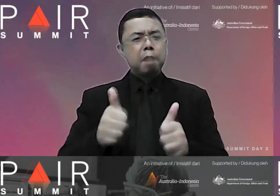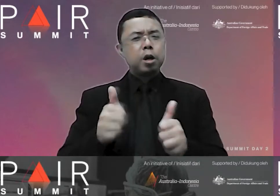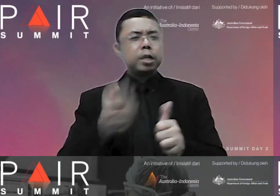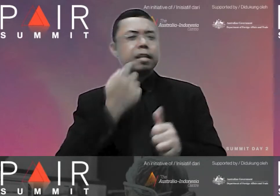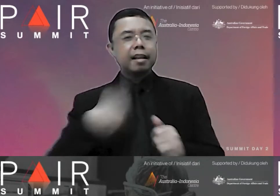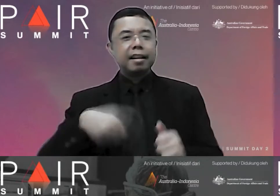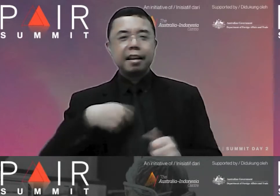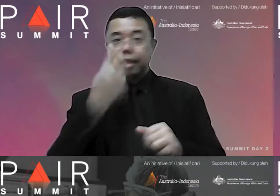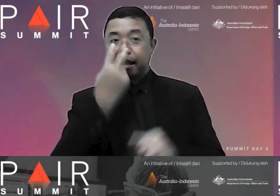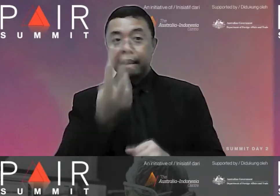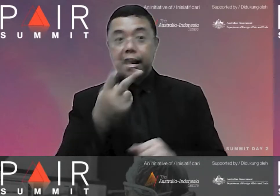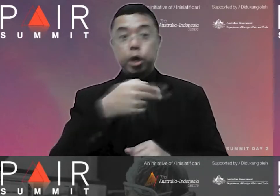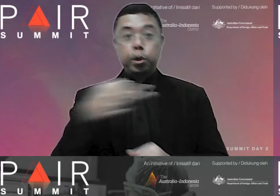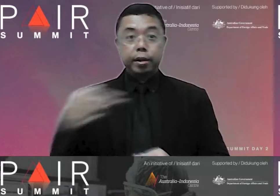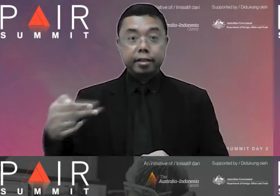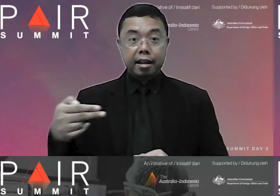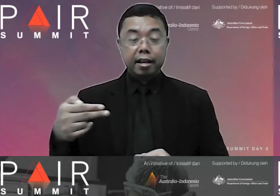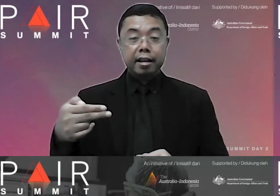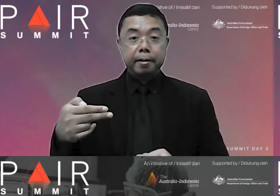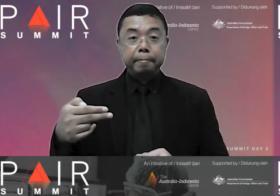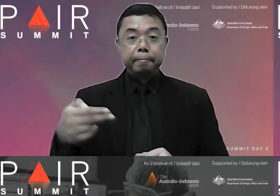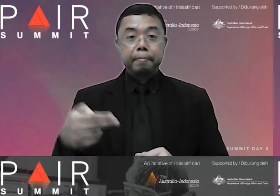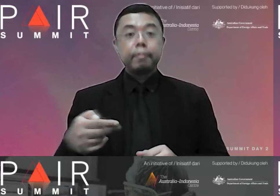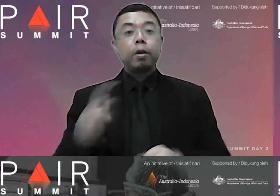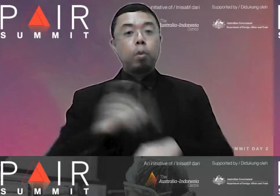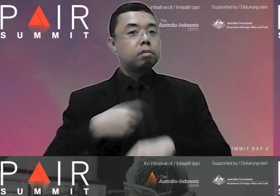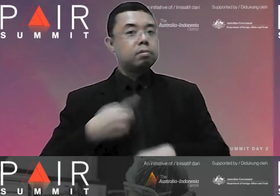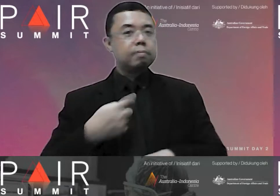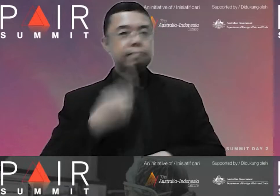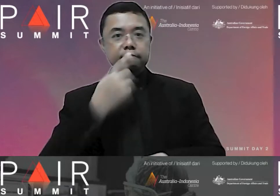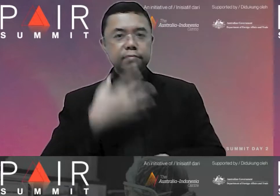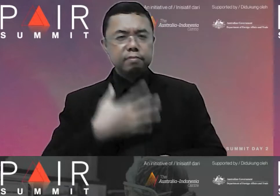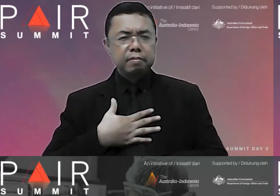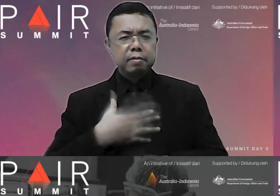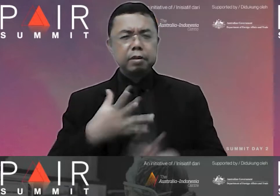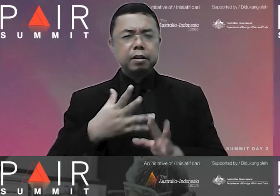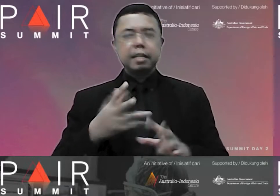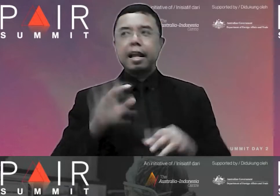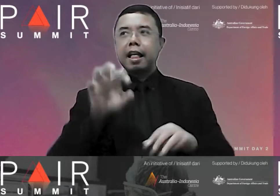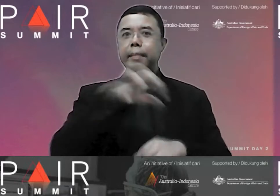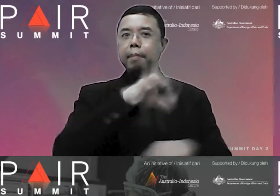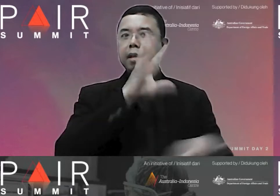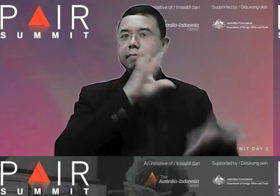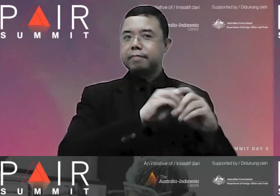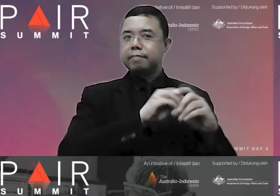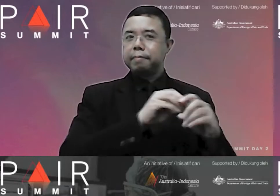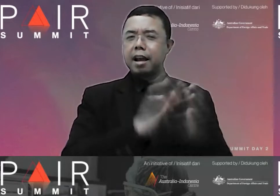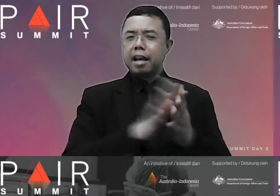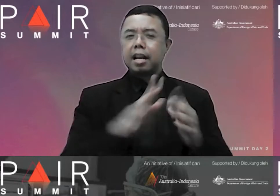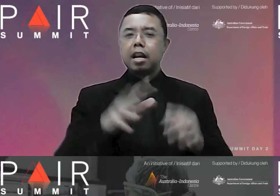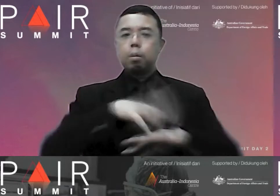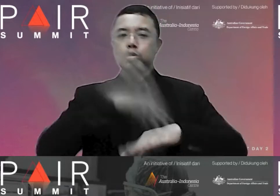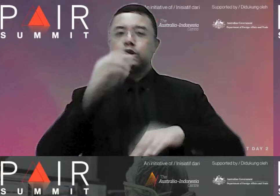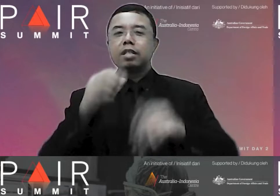where we actually have a centralized storage of all individuals' health information, which can be stored